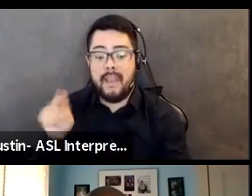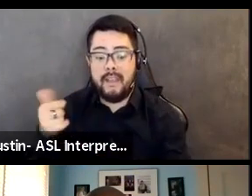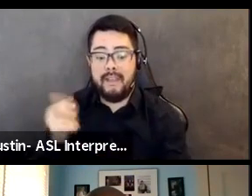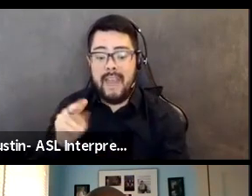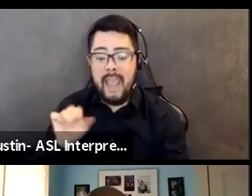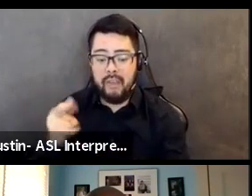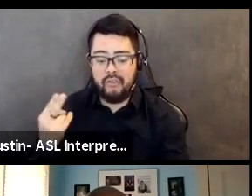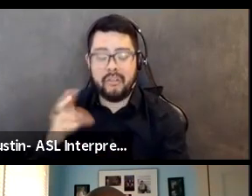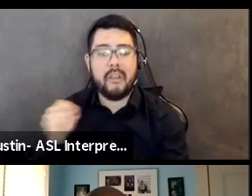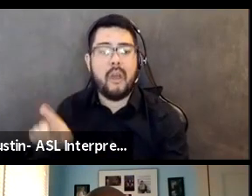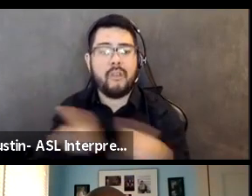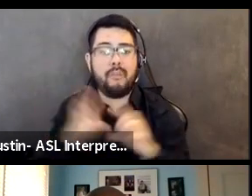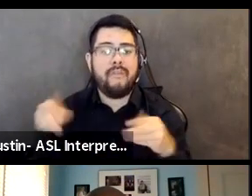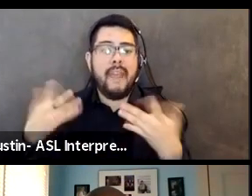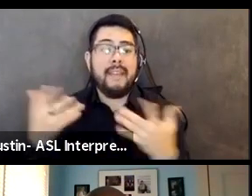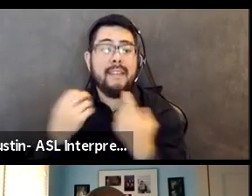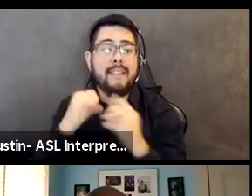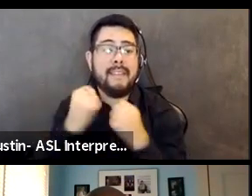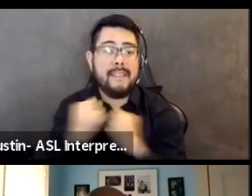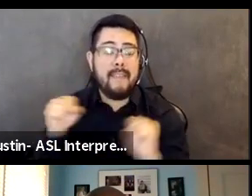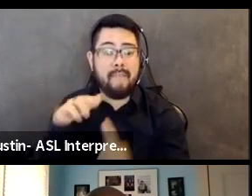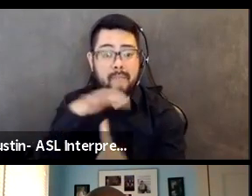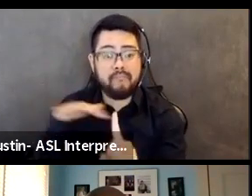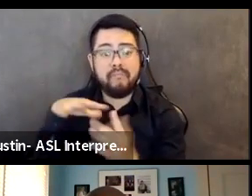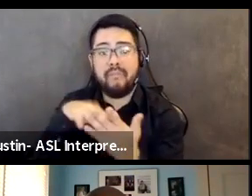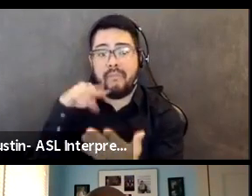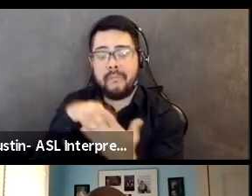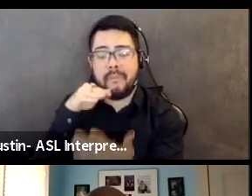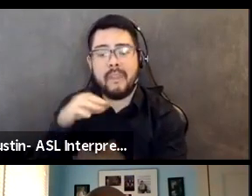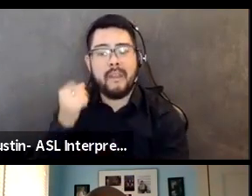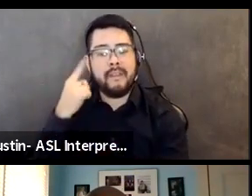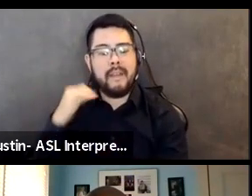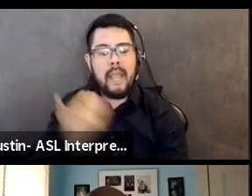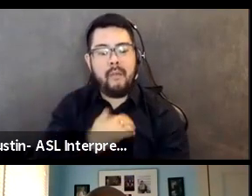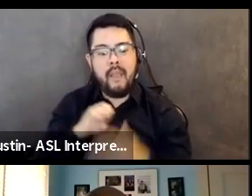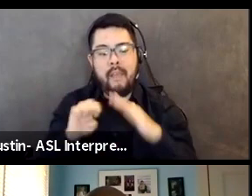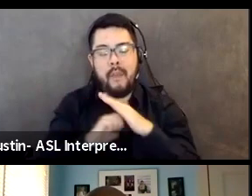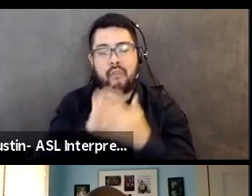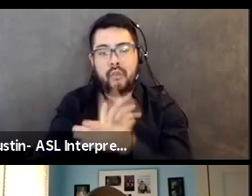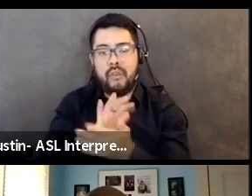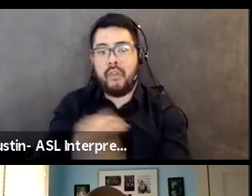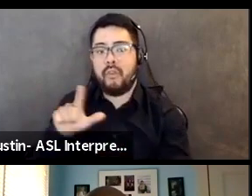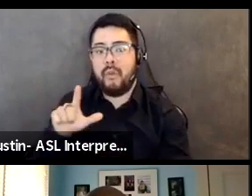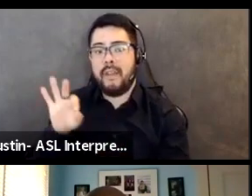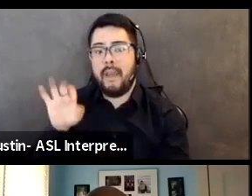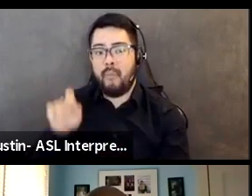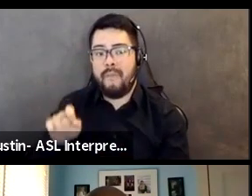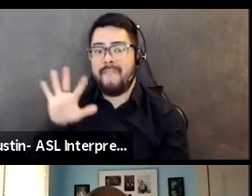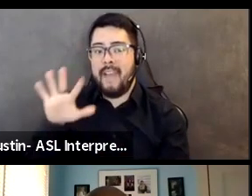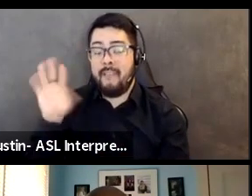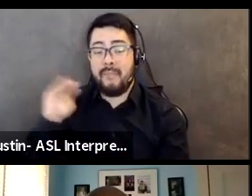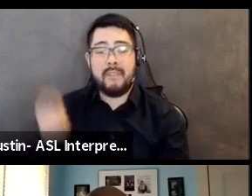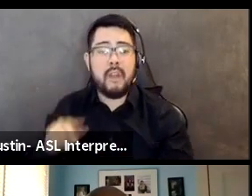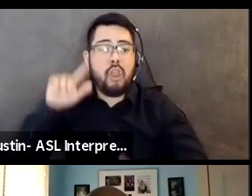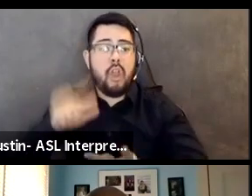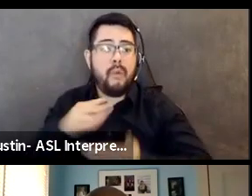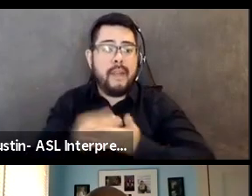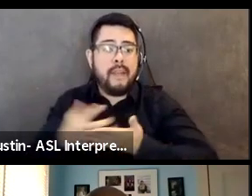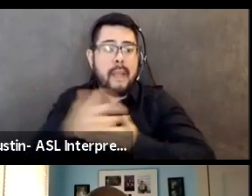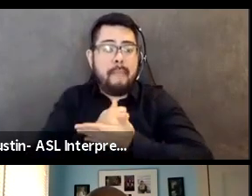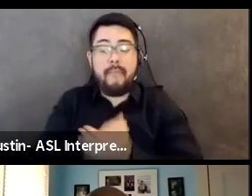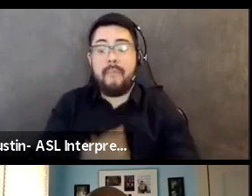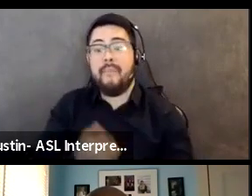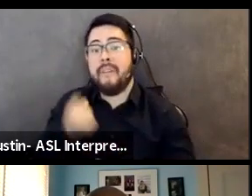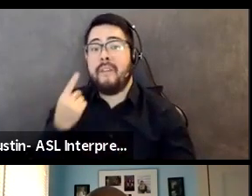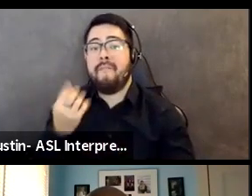safe learning environment sagan ash is 29.5 low income with 44 languages